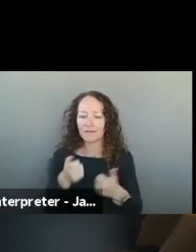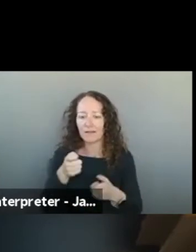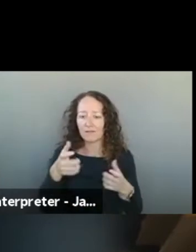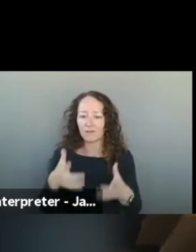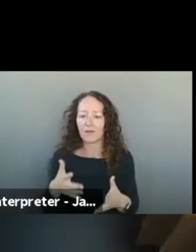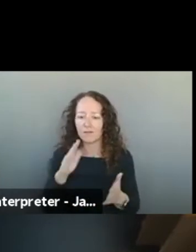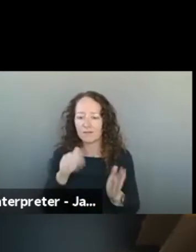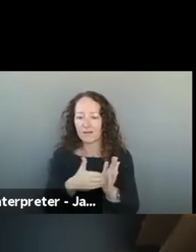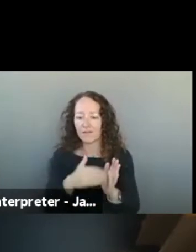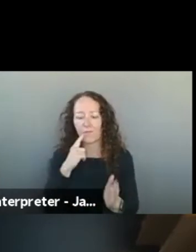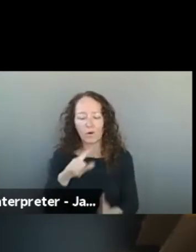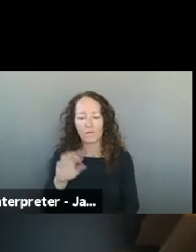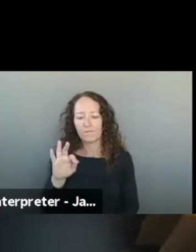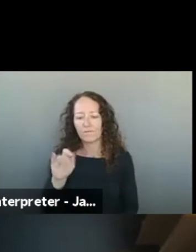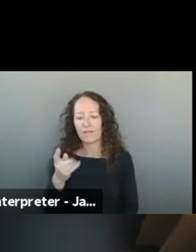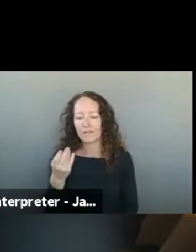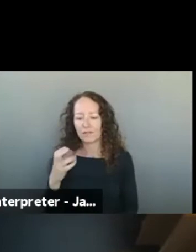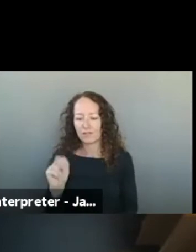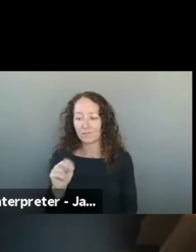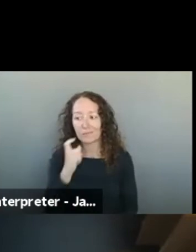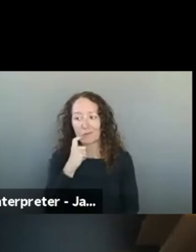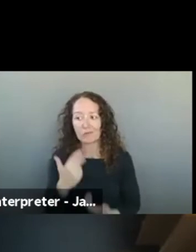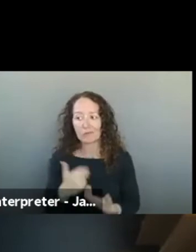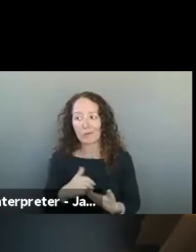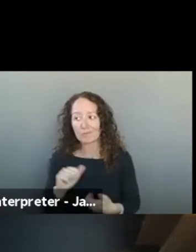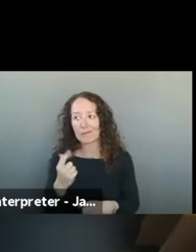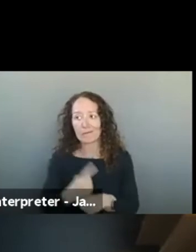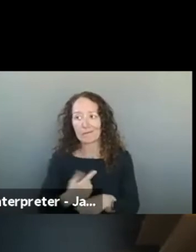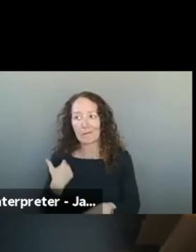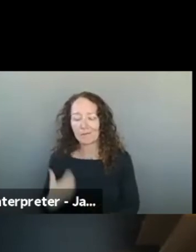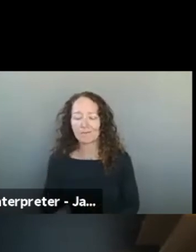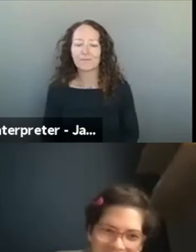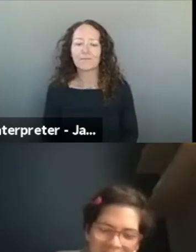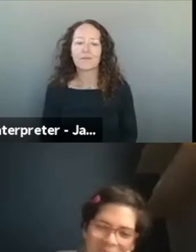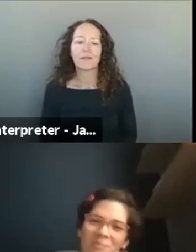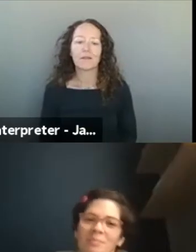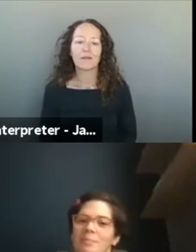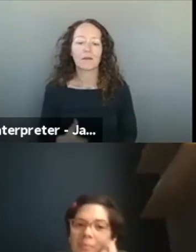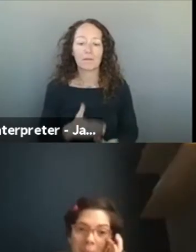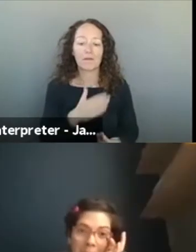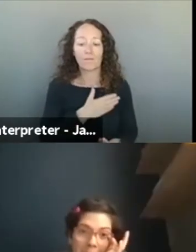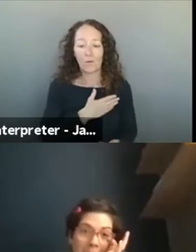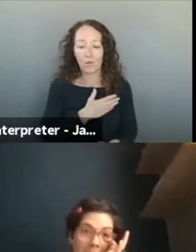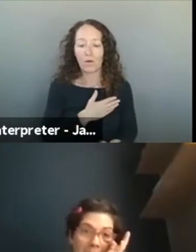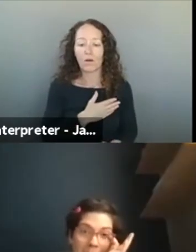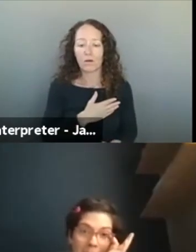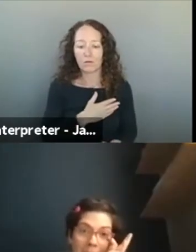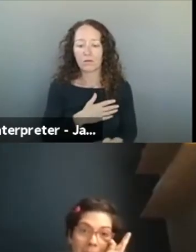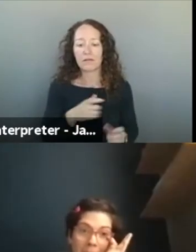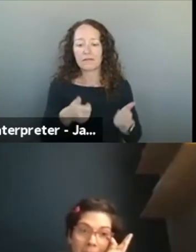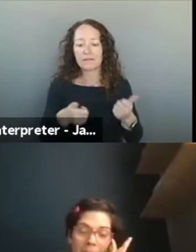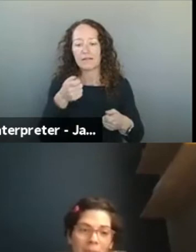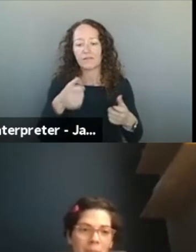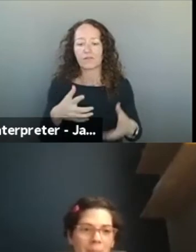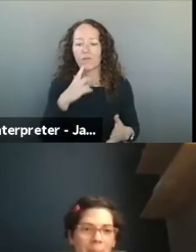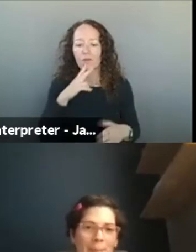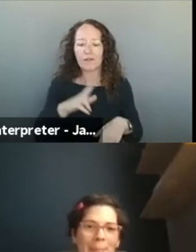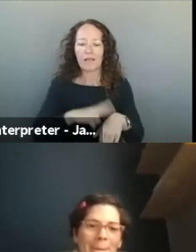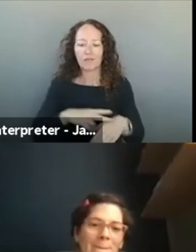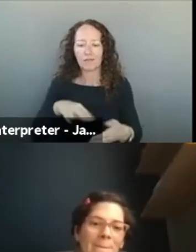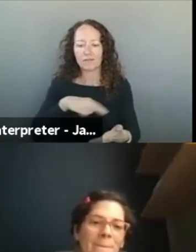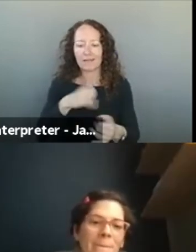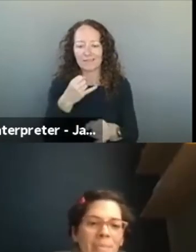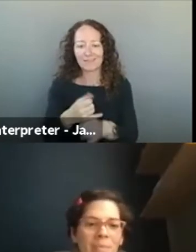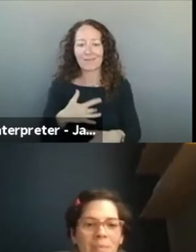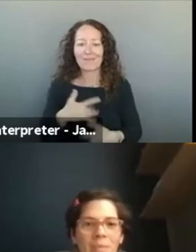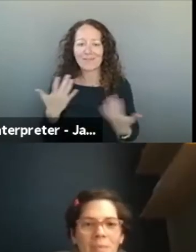recently joined the Center for Fiction about 10 days ago. I was a former Executive Director of the National Dance Institute. I'm thrilled to be here. I'm